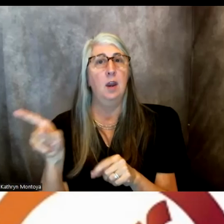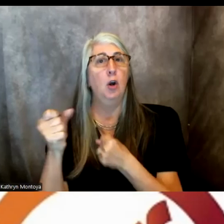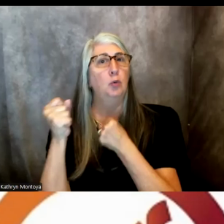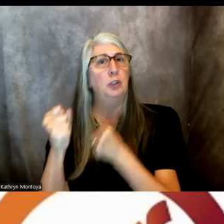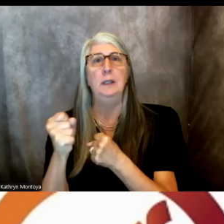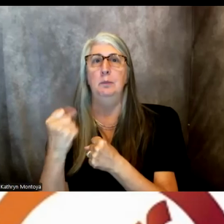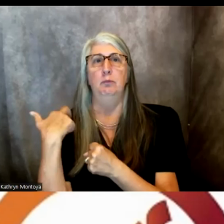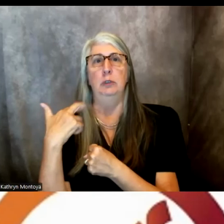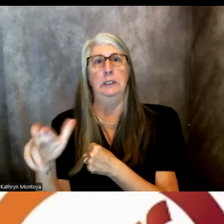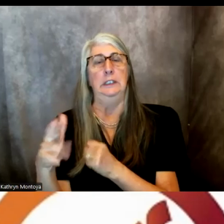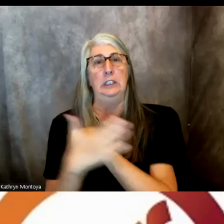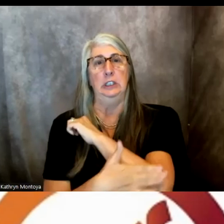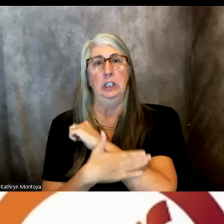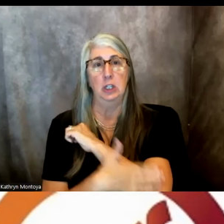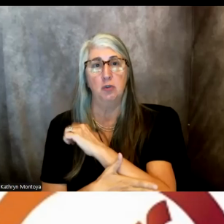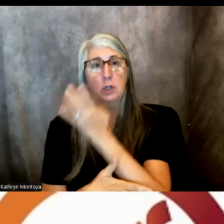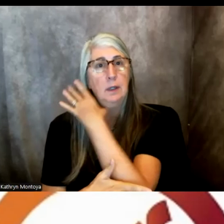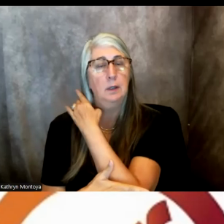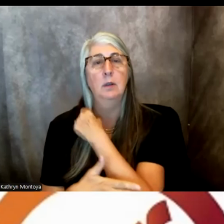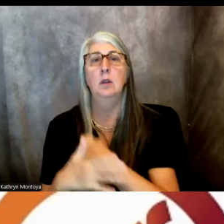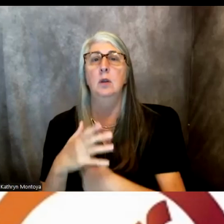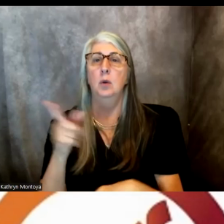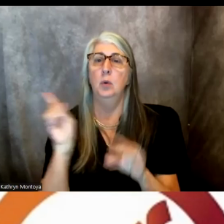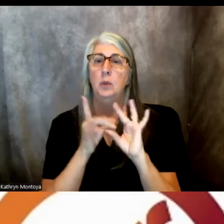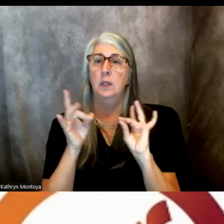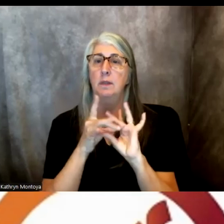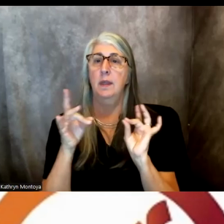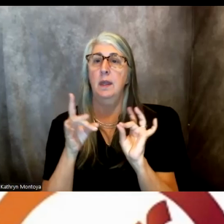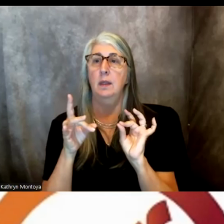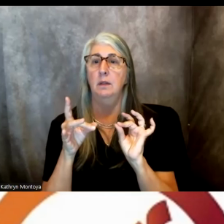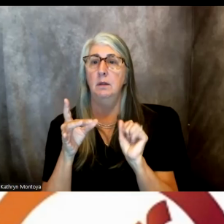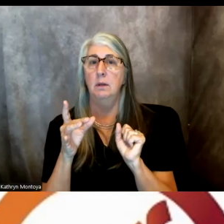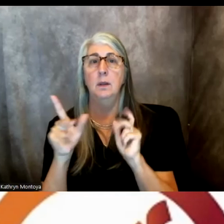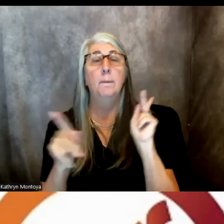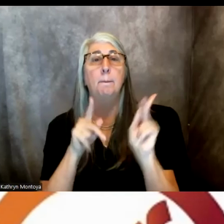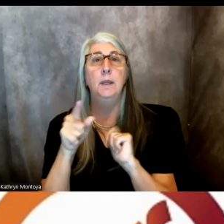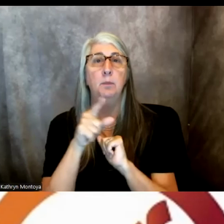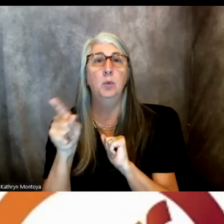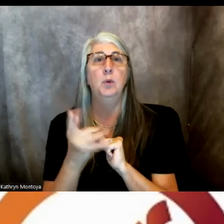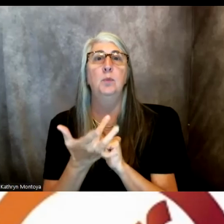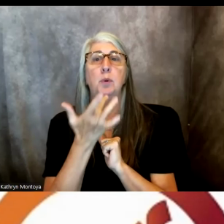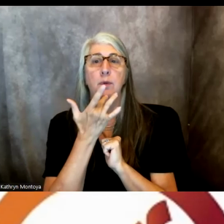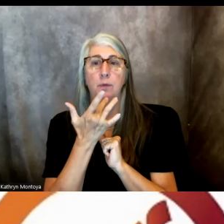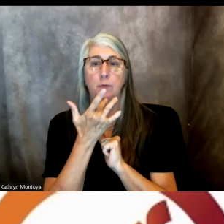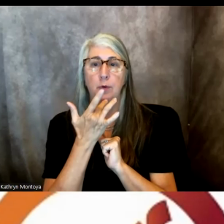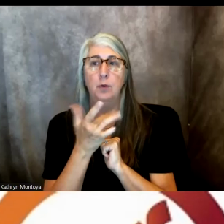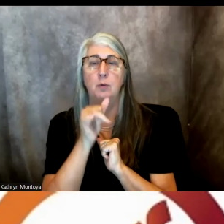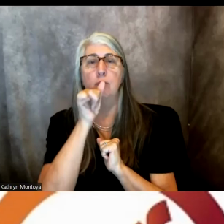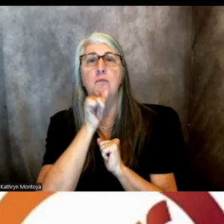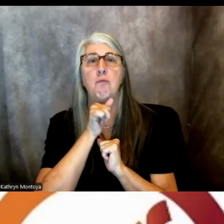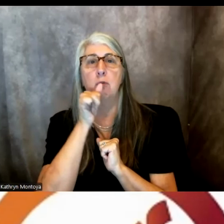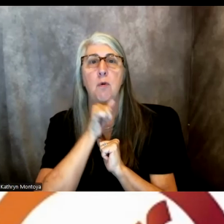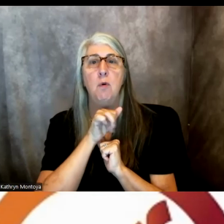that Dr. Oni, who I spoke with, said that really people would prefer to talk with their imam,